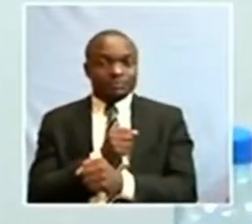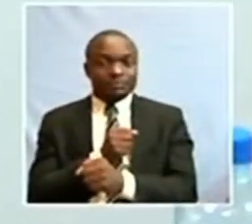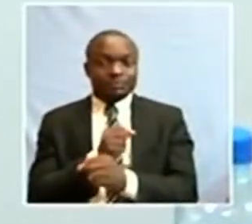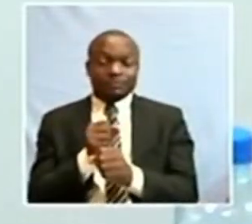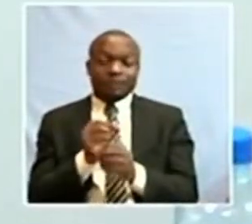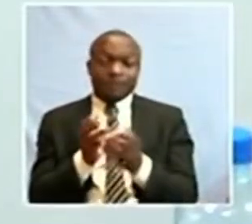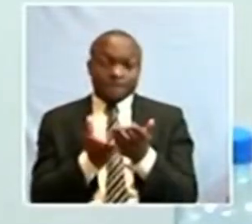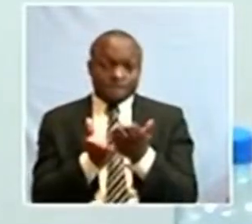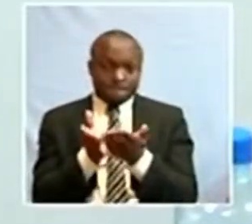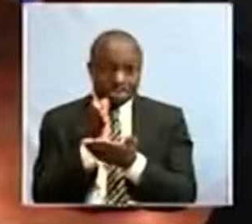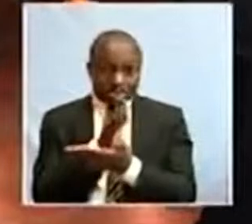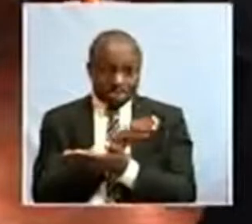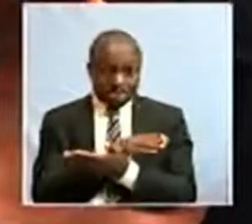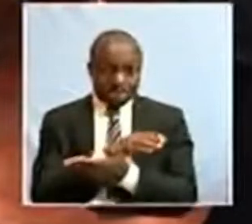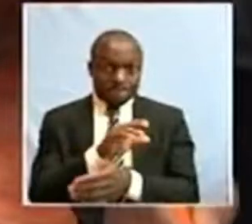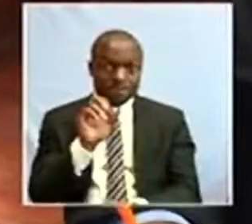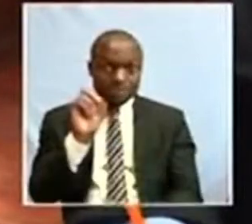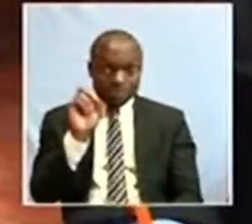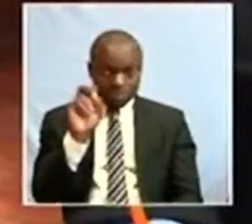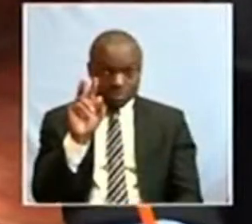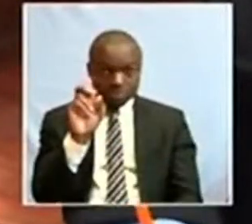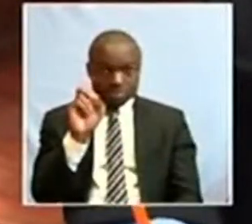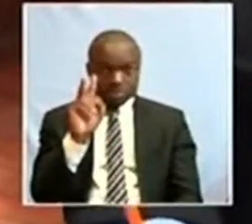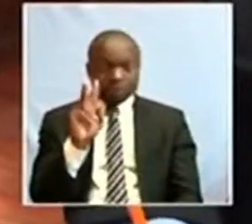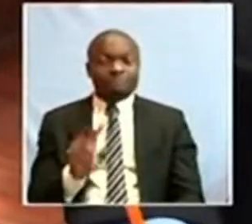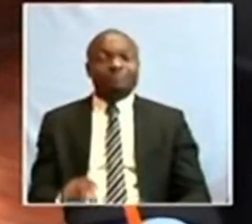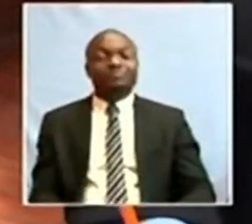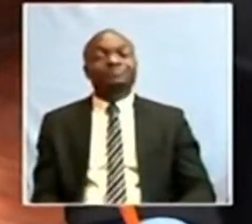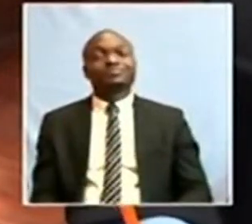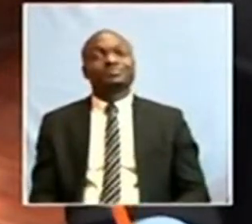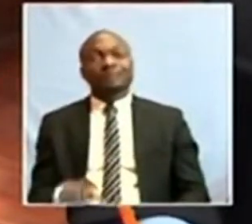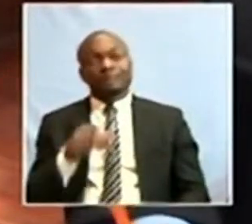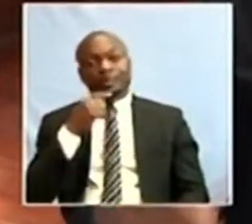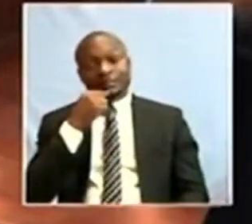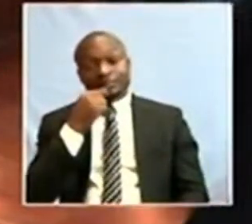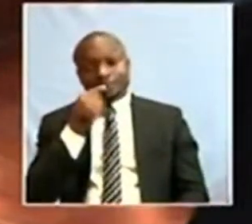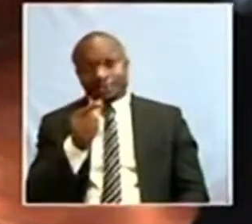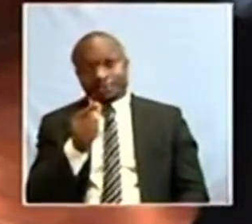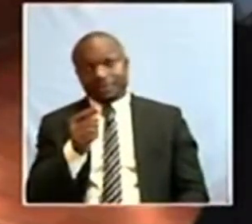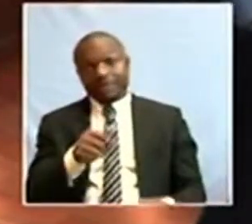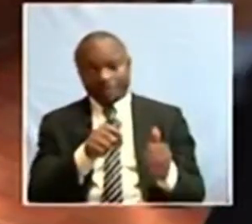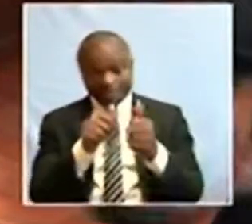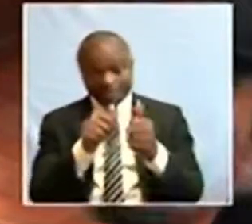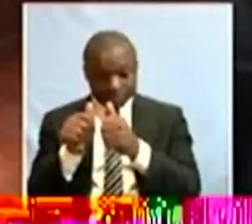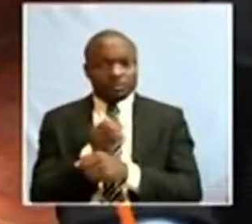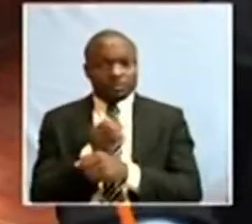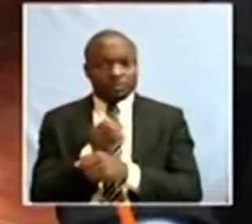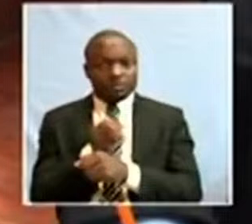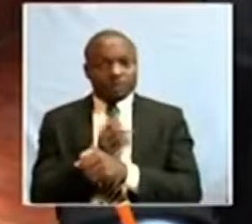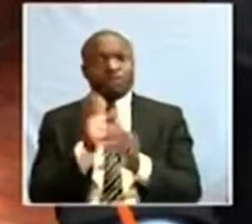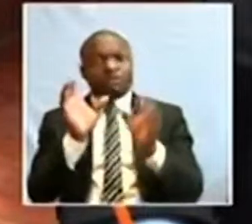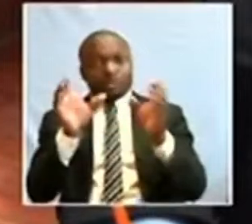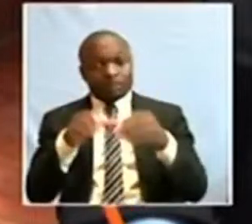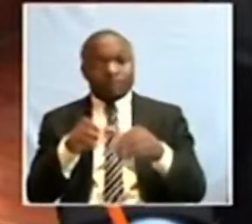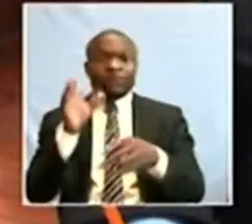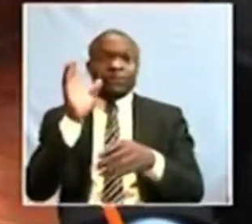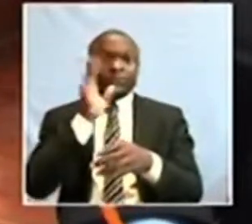Okay, on page 12. On page 12, yes, we are saying the action taken. The council has so far